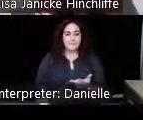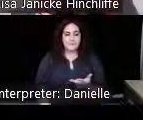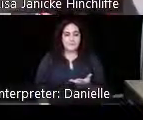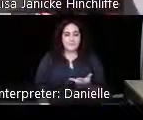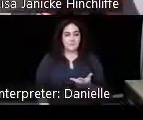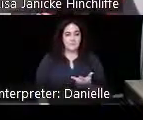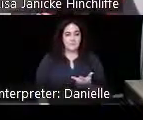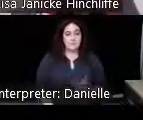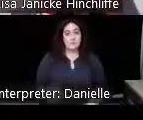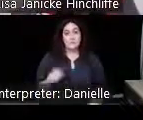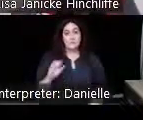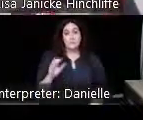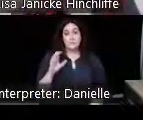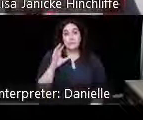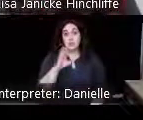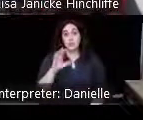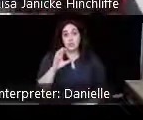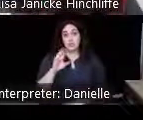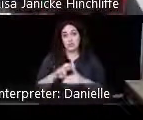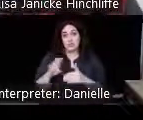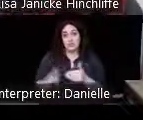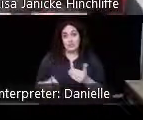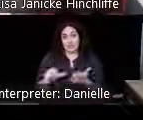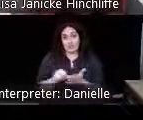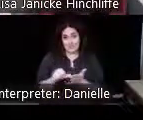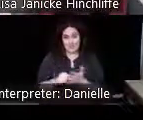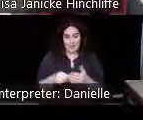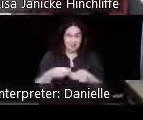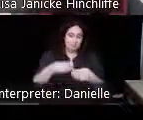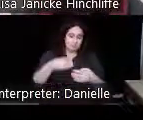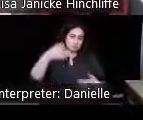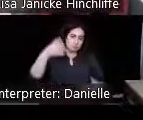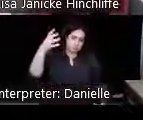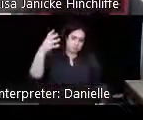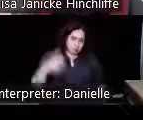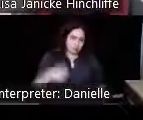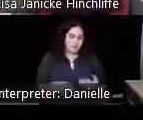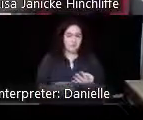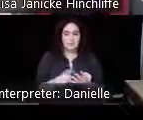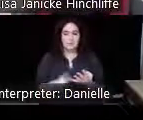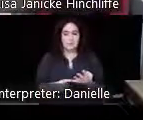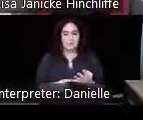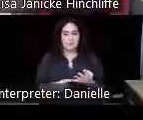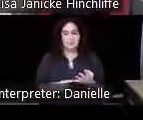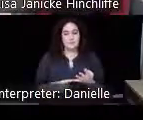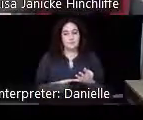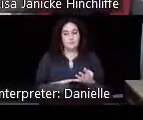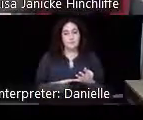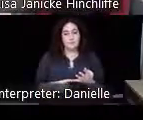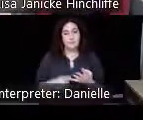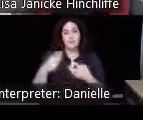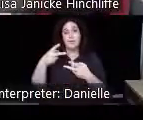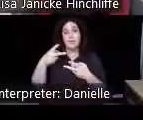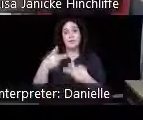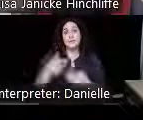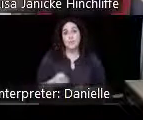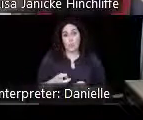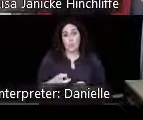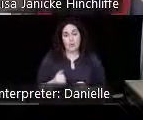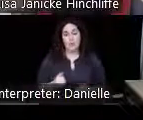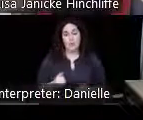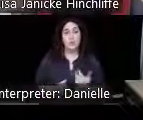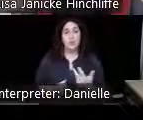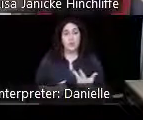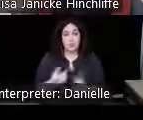the search results page, where you get that long list, and then we downloaded and accessed 3